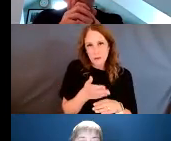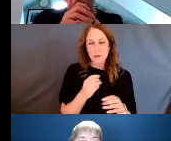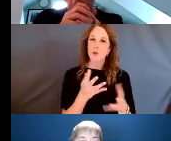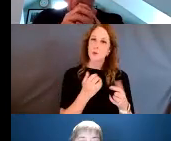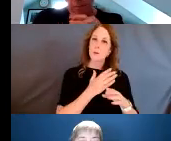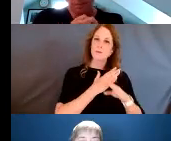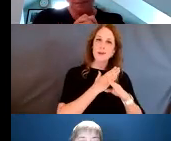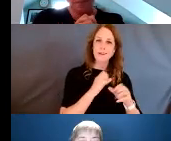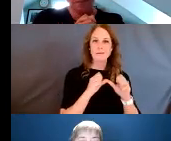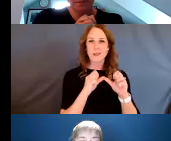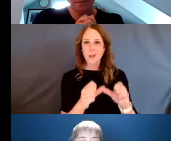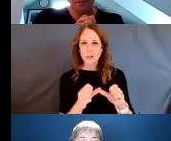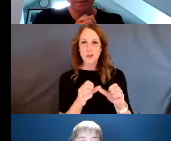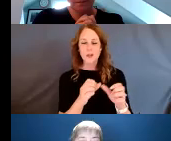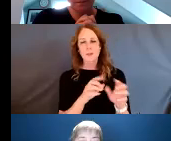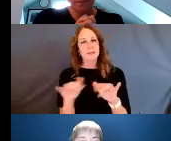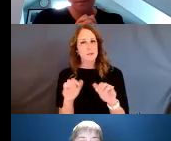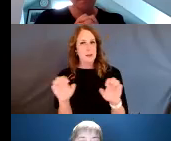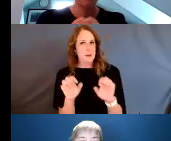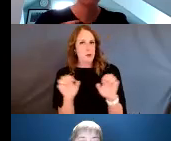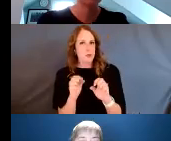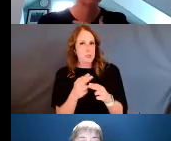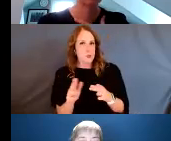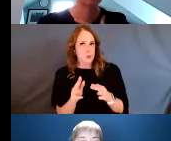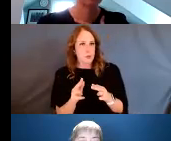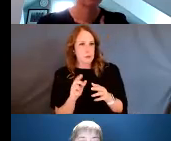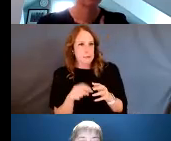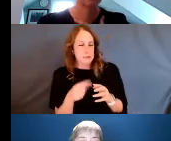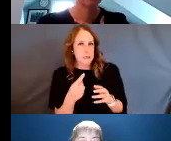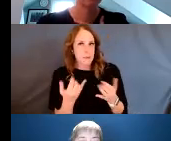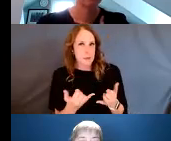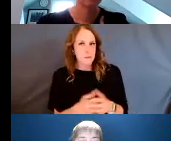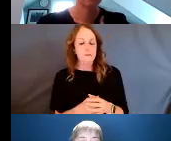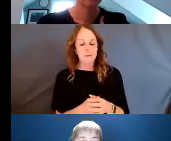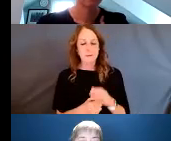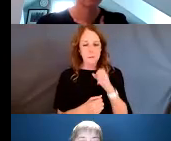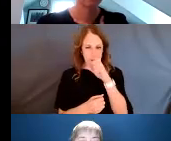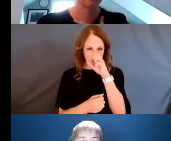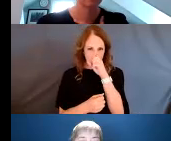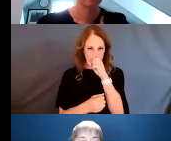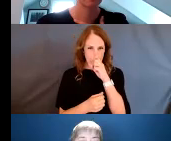maintenance self-care, and then also that emergency self-care. Next slide.